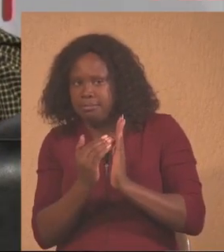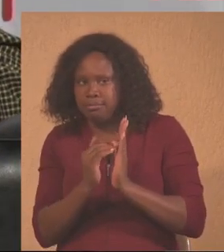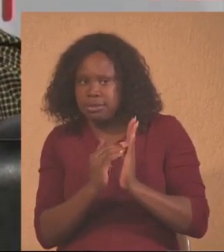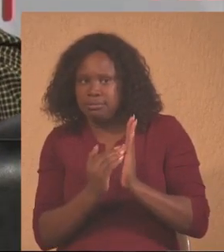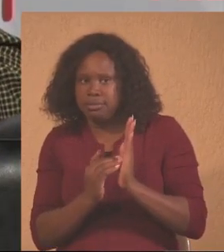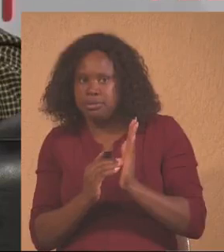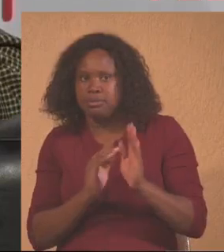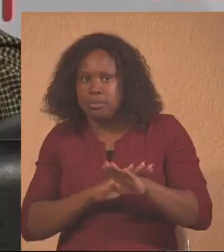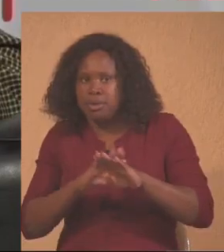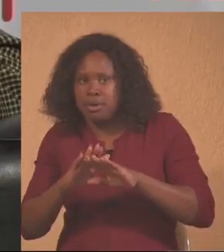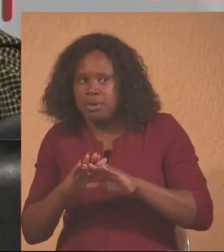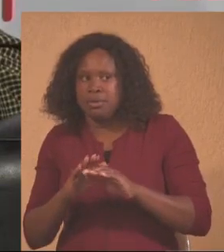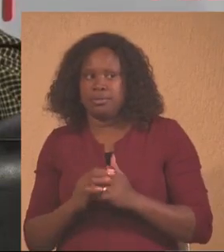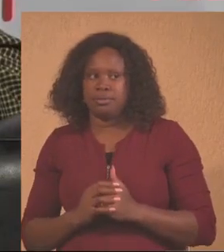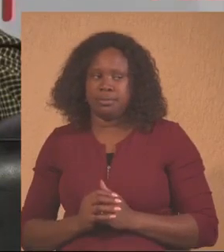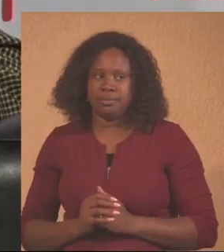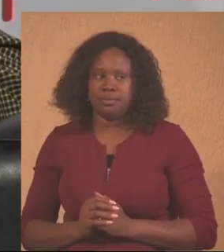Say if we are hit